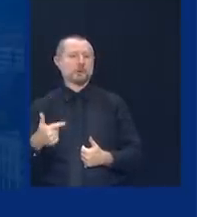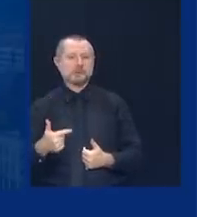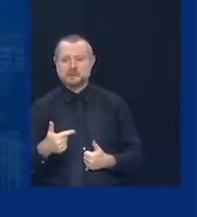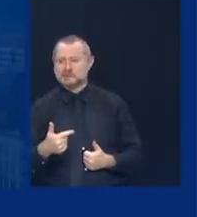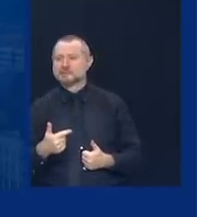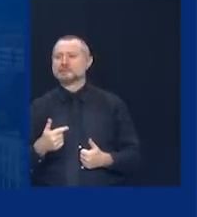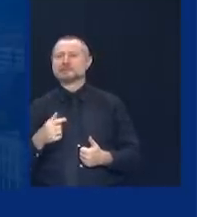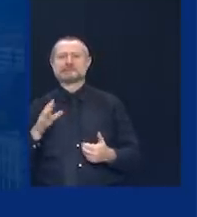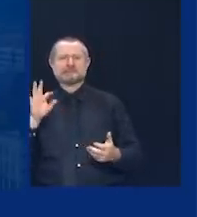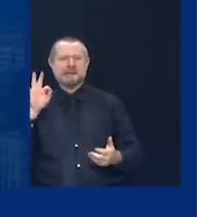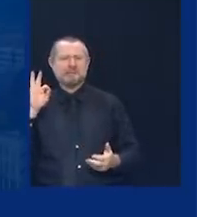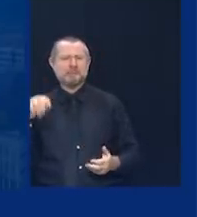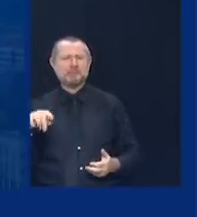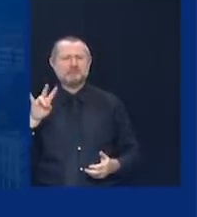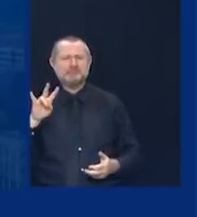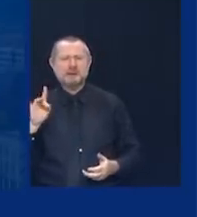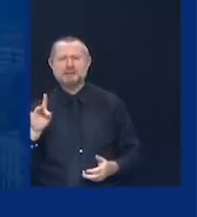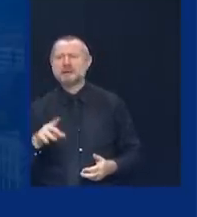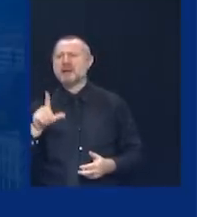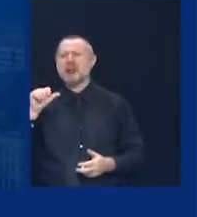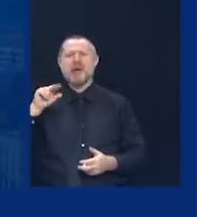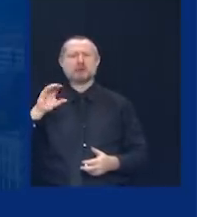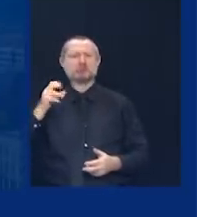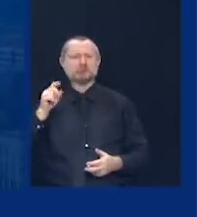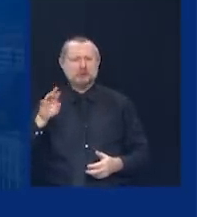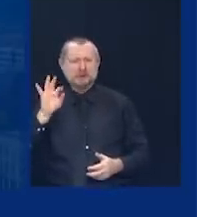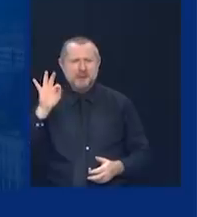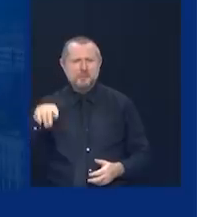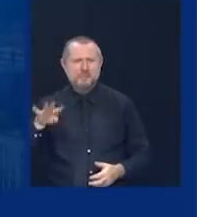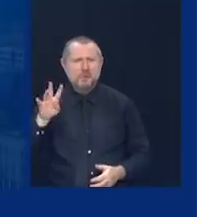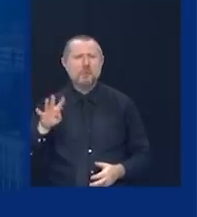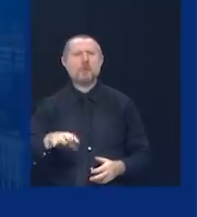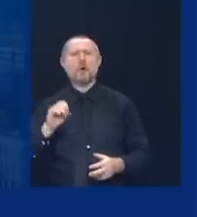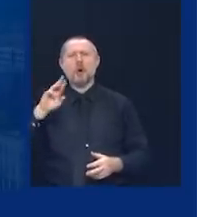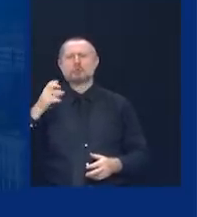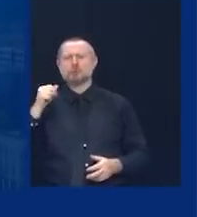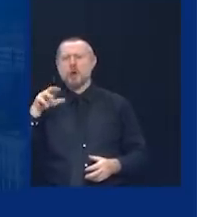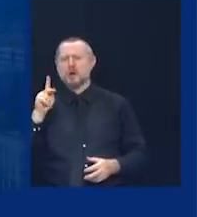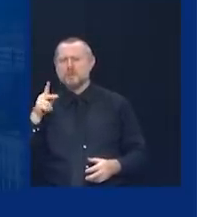9.7, 9.4, 7.5, 7.3, 6.8.